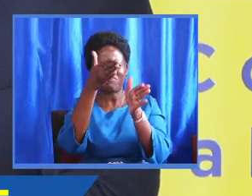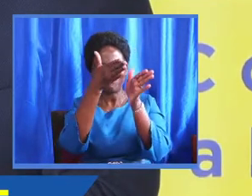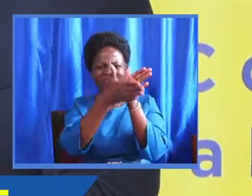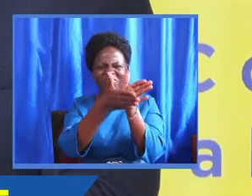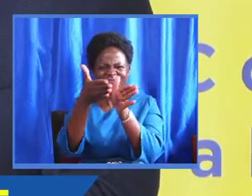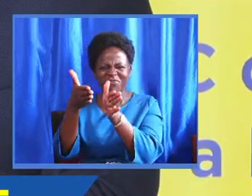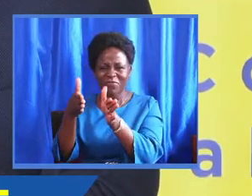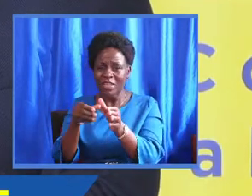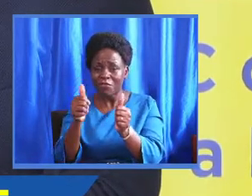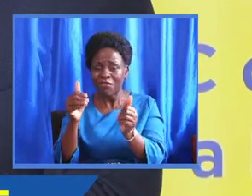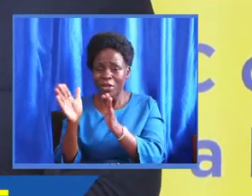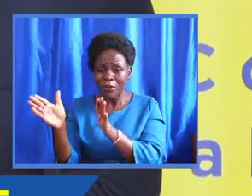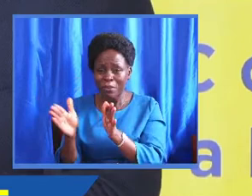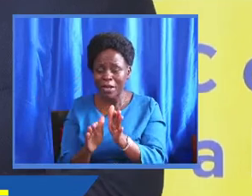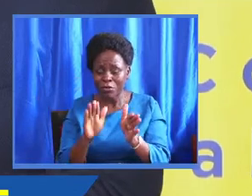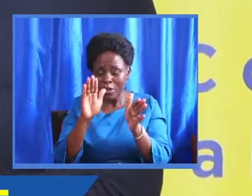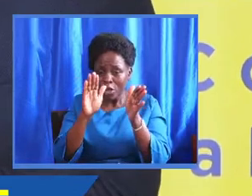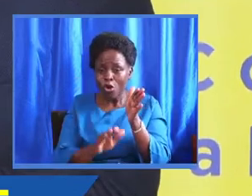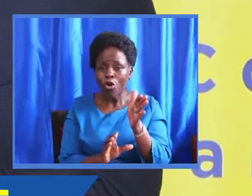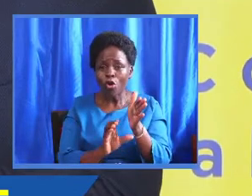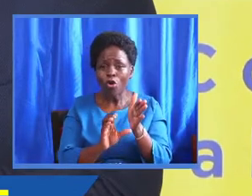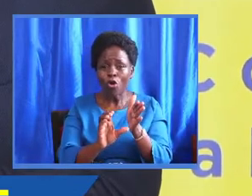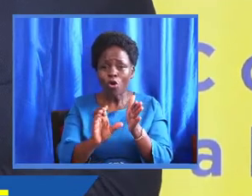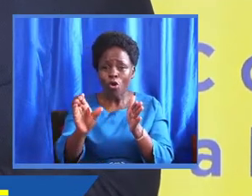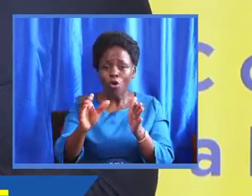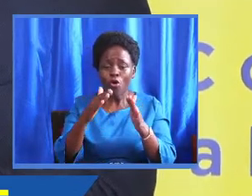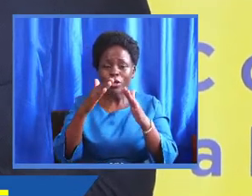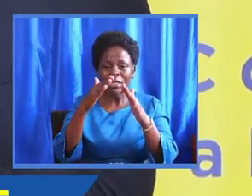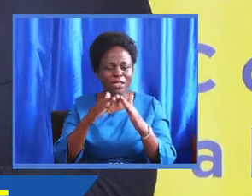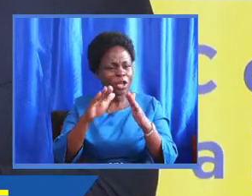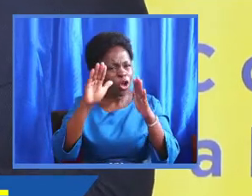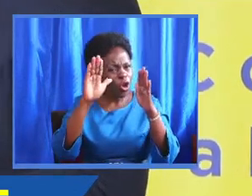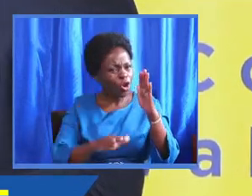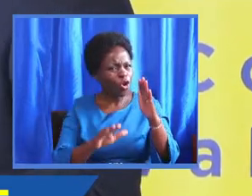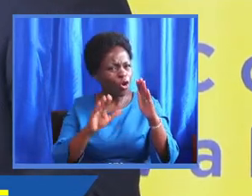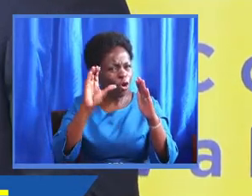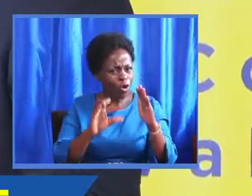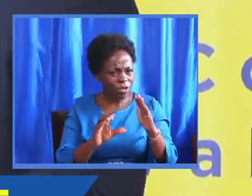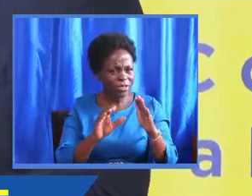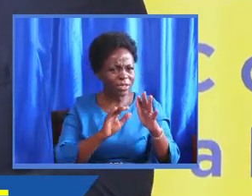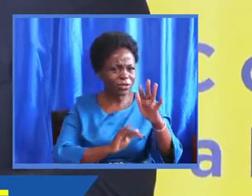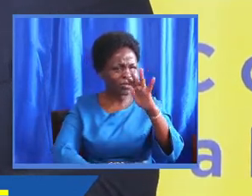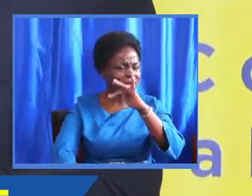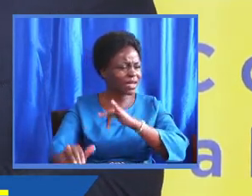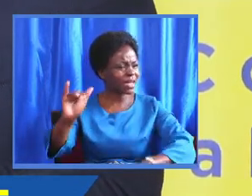well planned with low-cost housing, low-cost houses could clean it up.